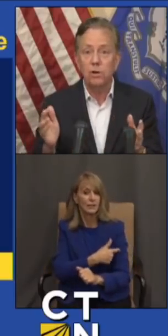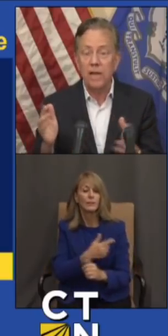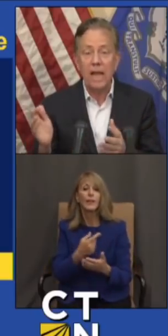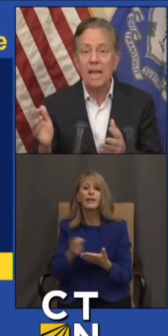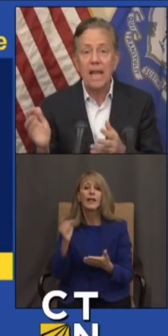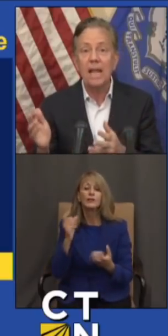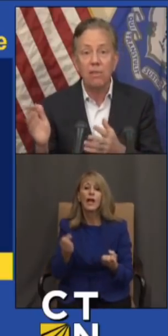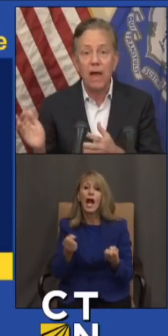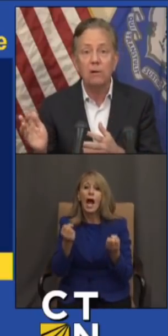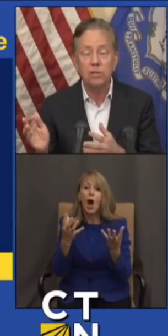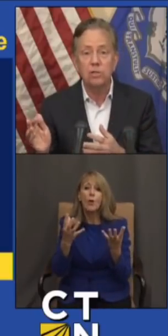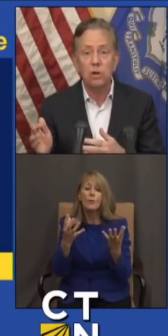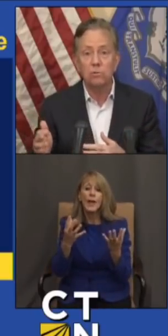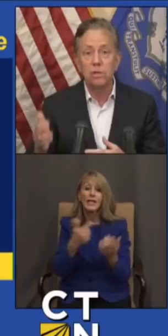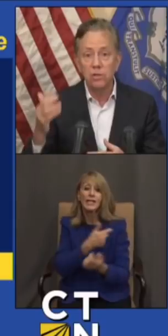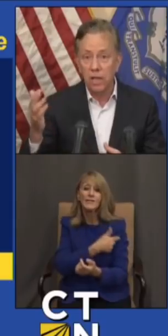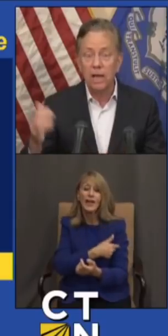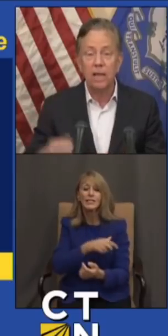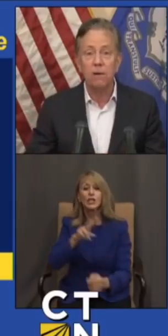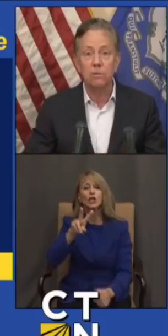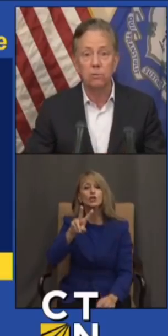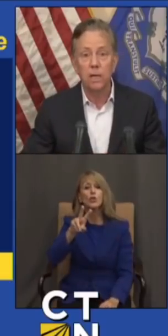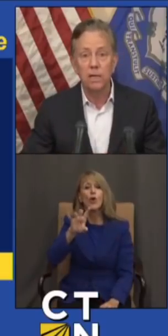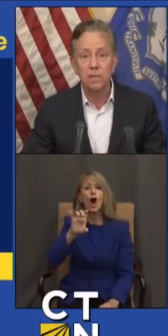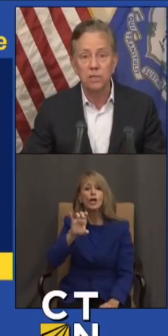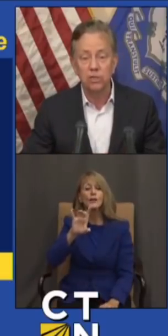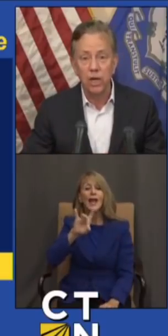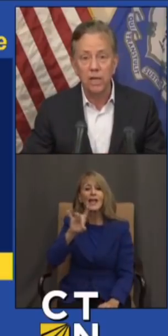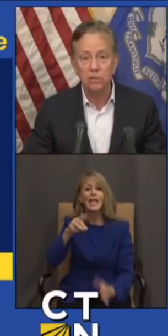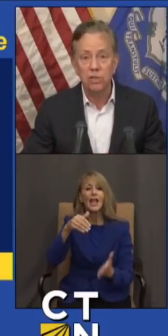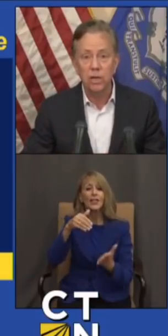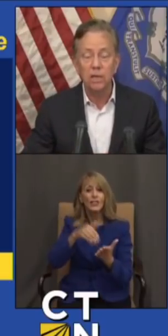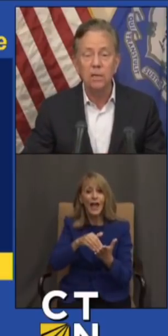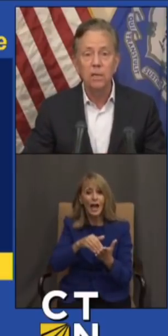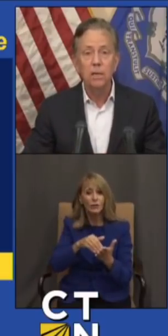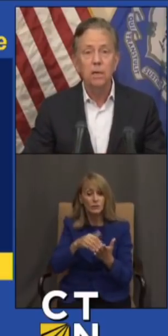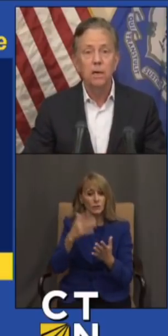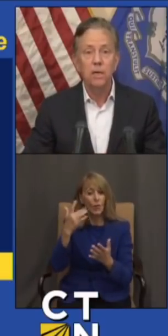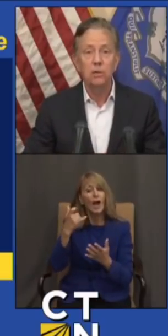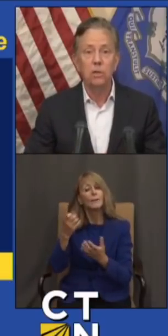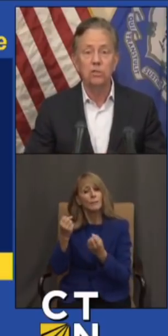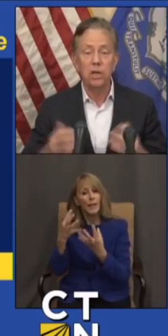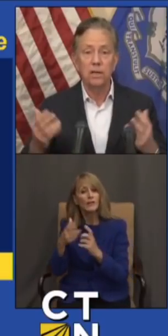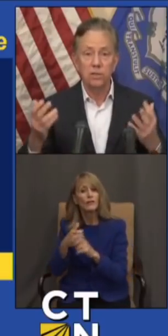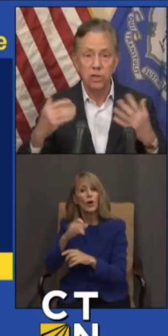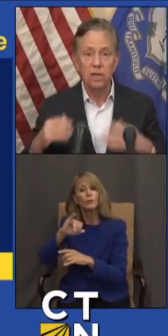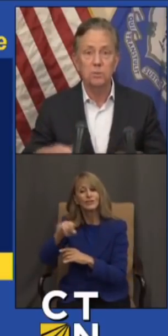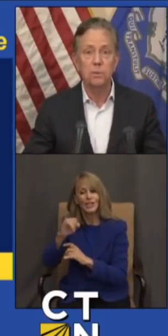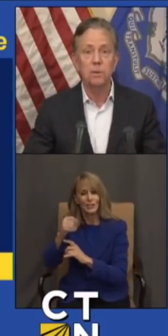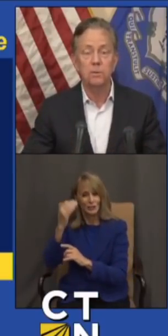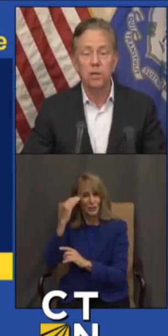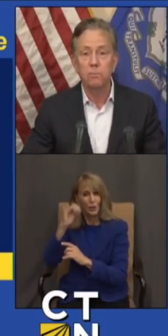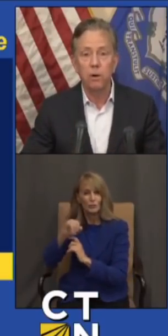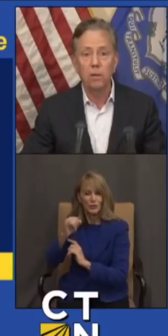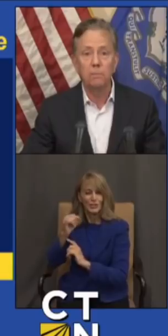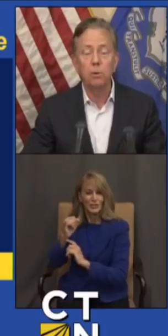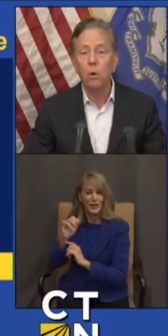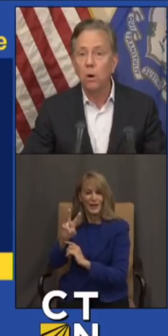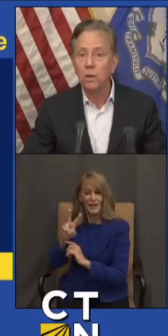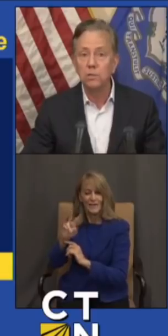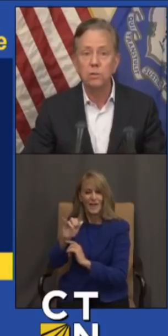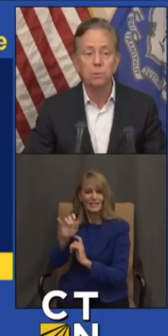had 288,000 doses. A lot of that was related to J&J. The J&J has been